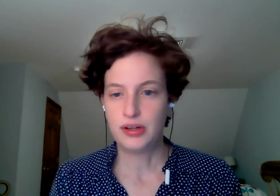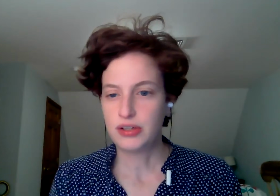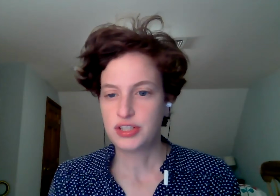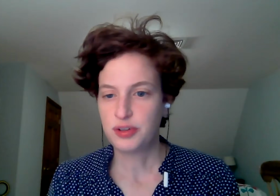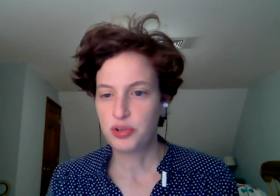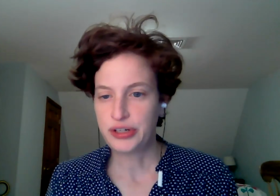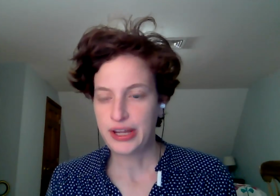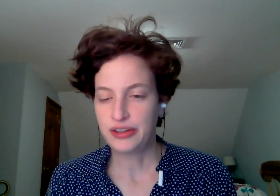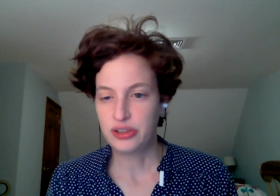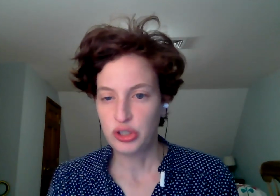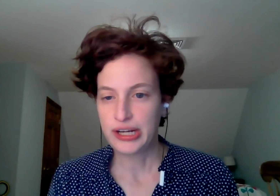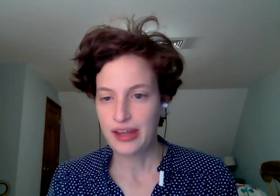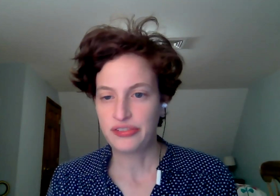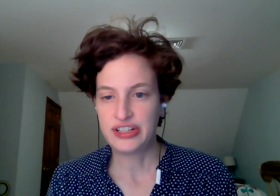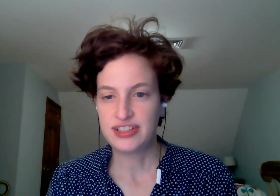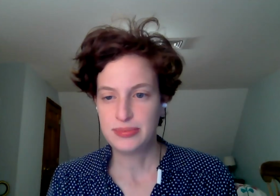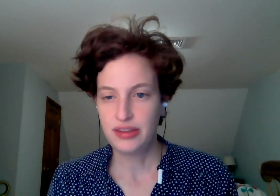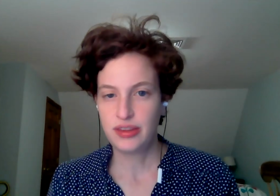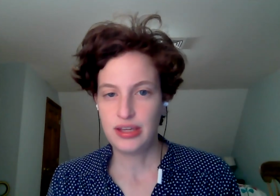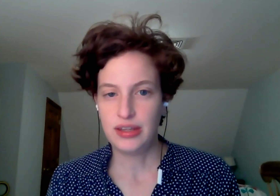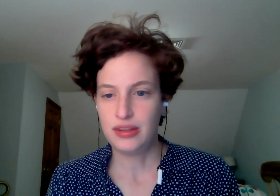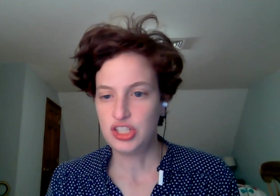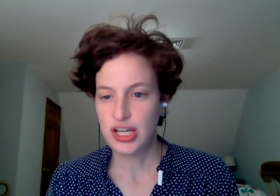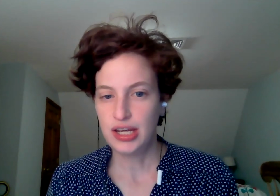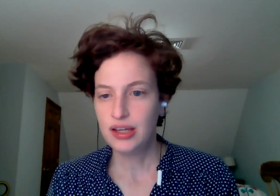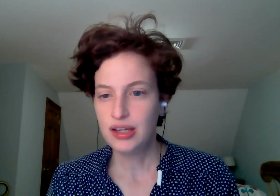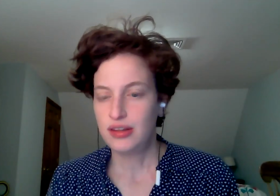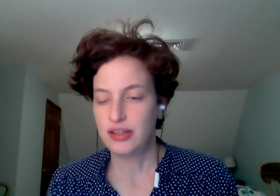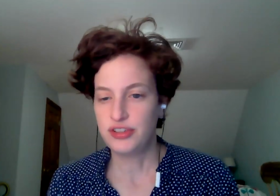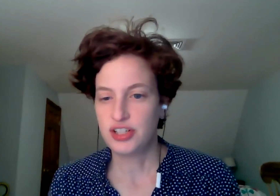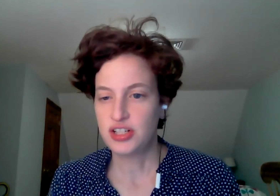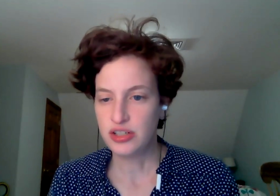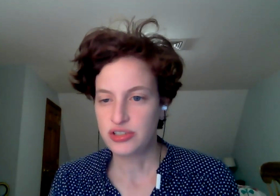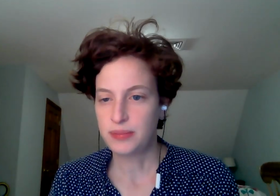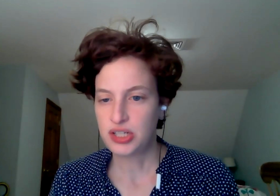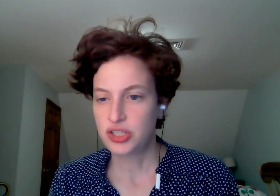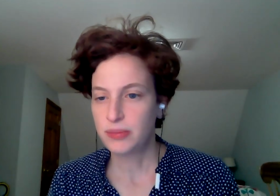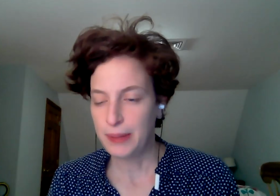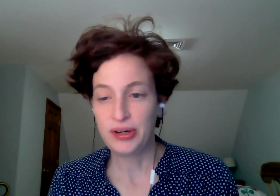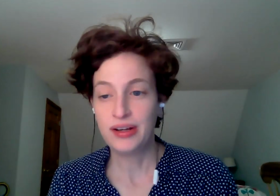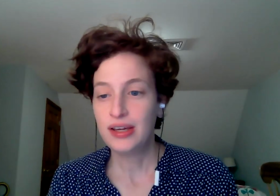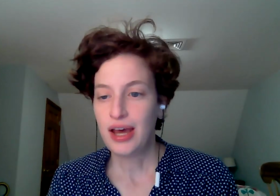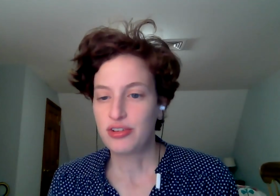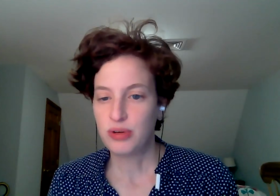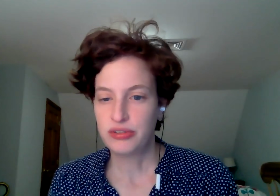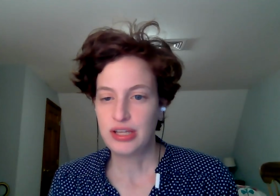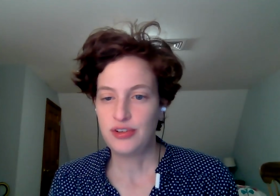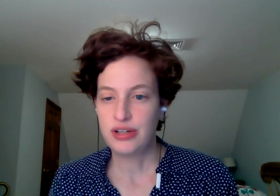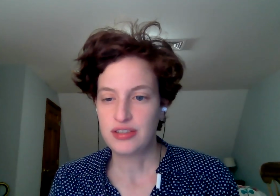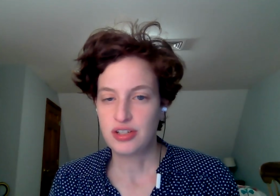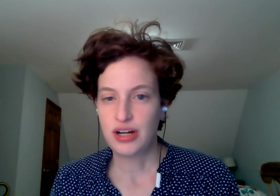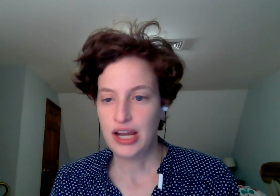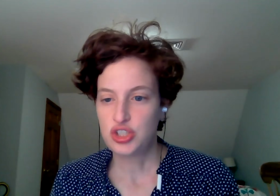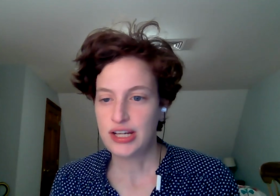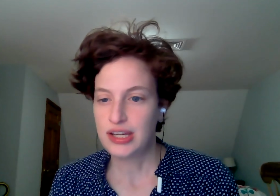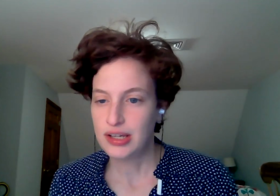We have a question from Laura Catherine Smith in the chat. Thank you for such an interesting paper. I was wondering if you